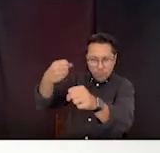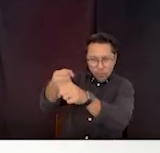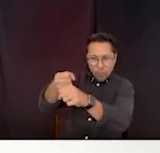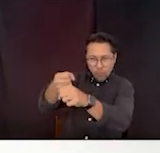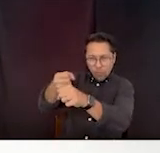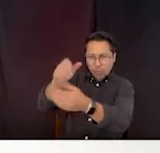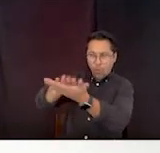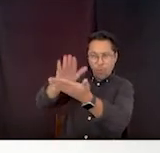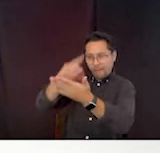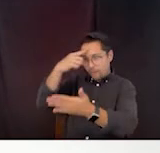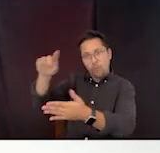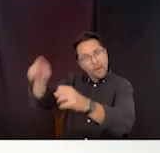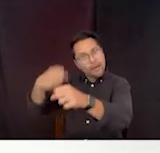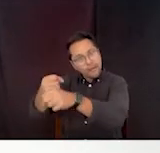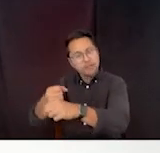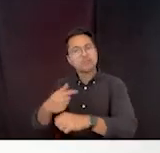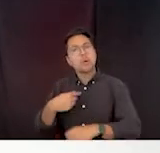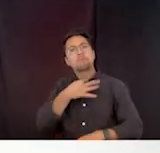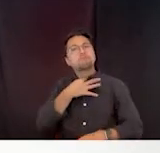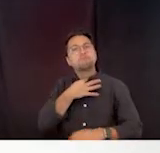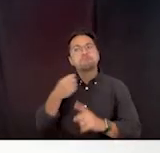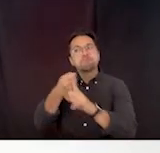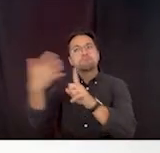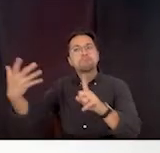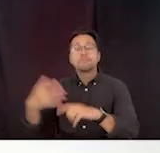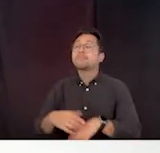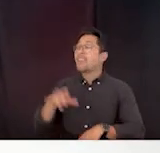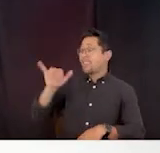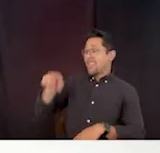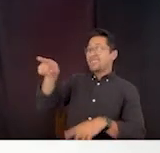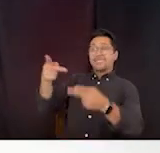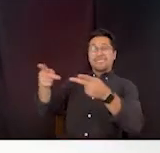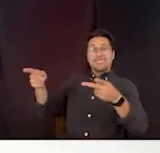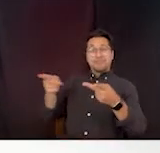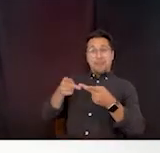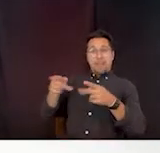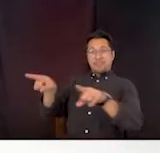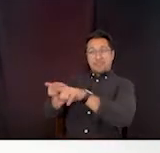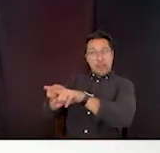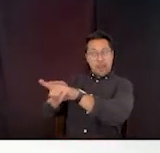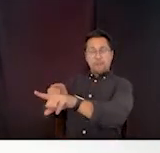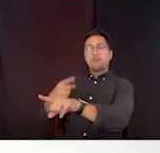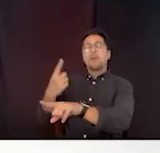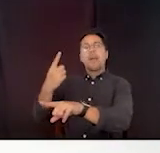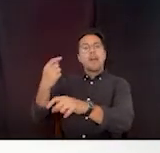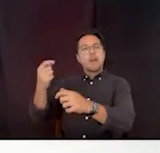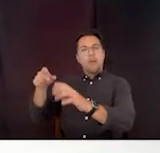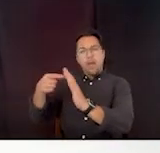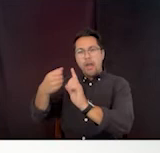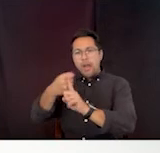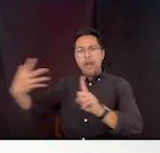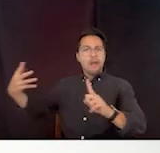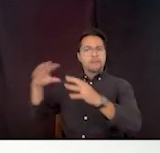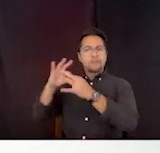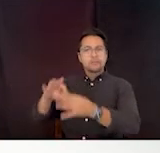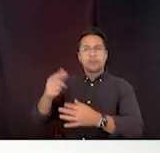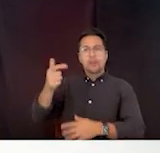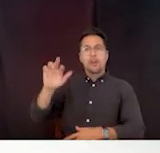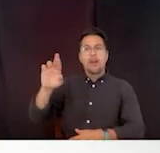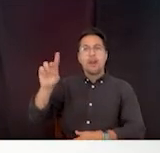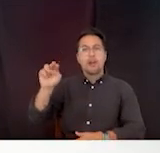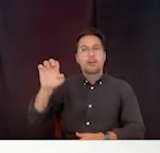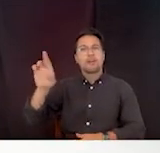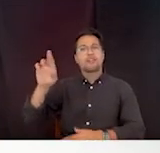see what those are. And then in that same ballroom at 1 is everything you need to know about the Gardner Scholarship. So those are both